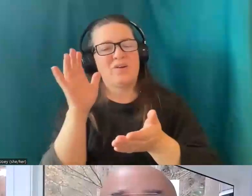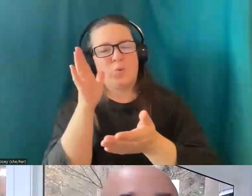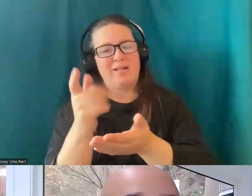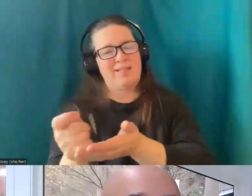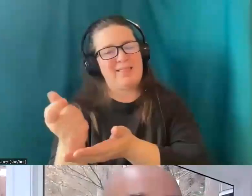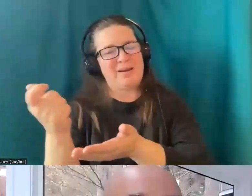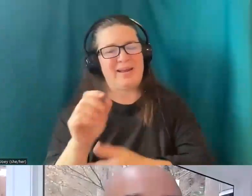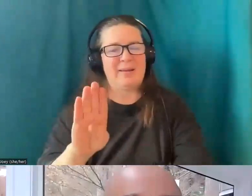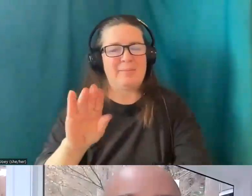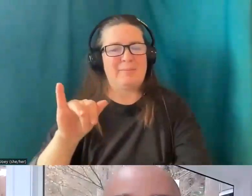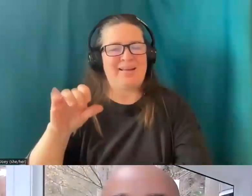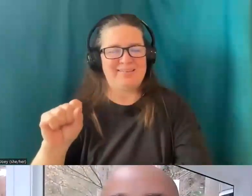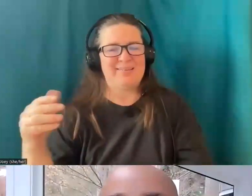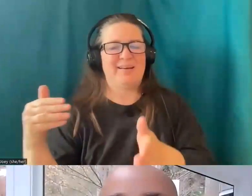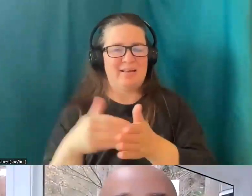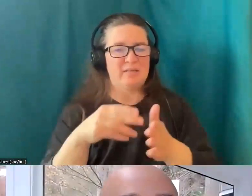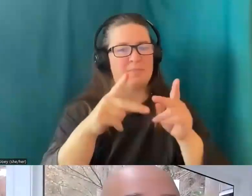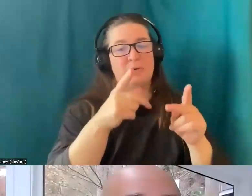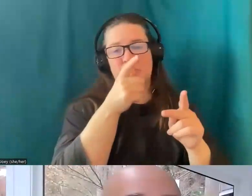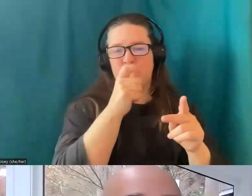Great, thank you for that, Tom.